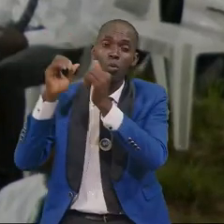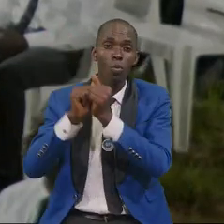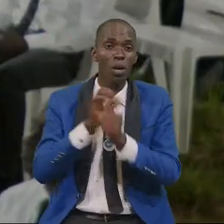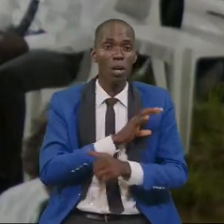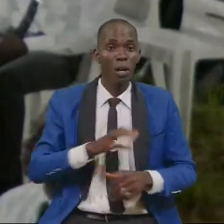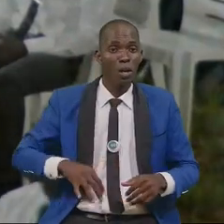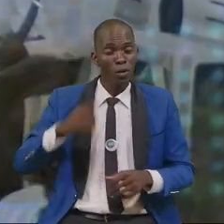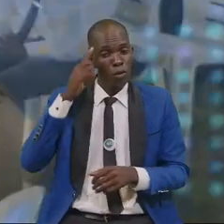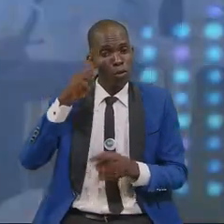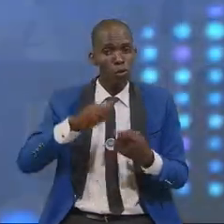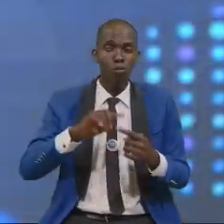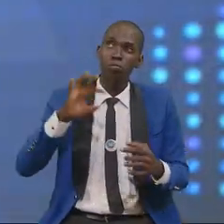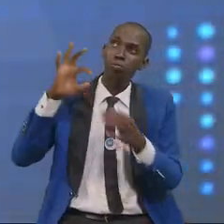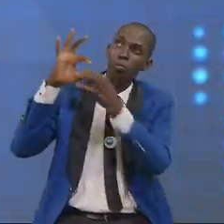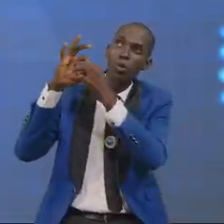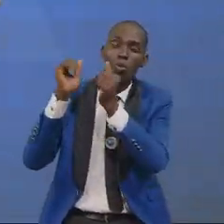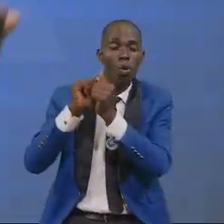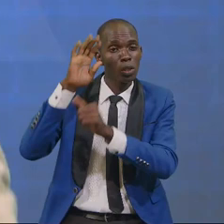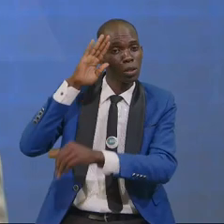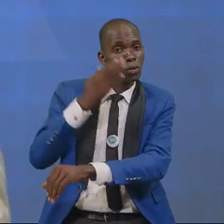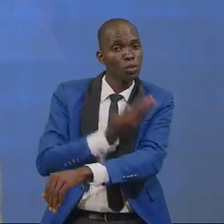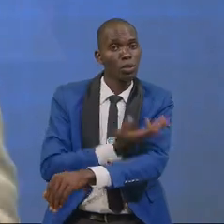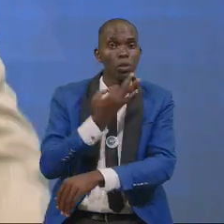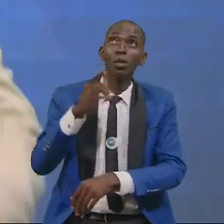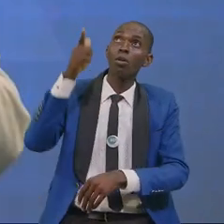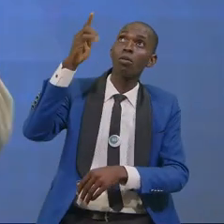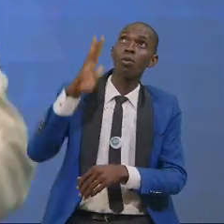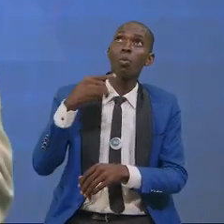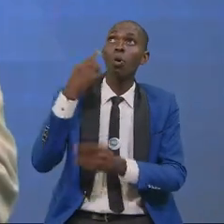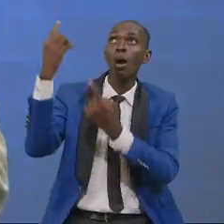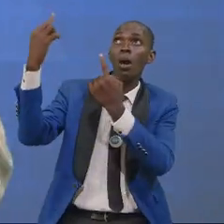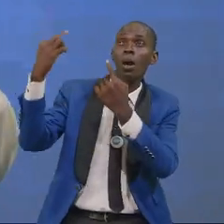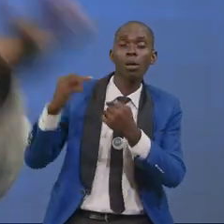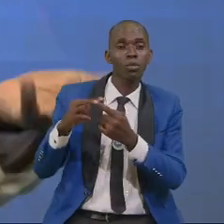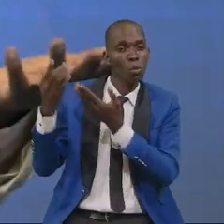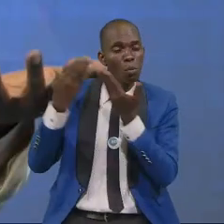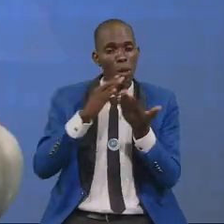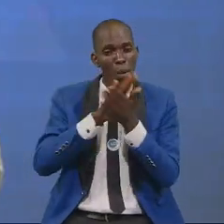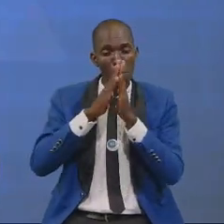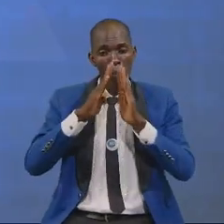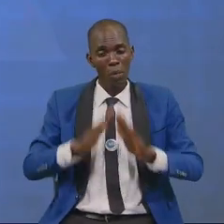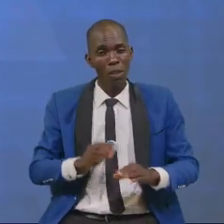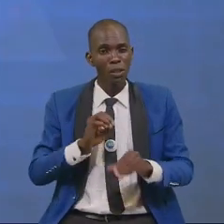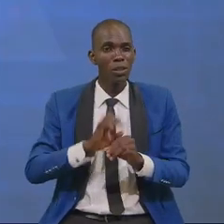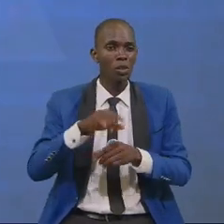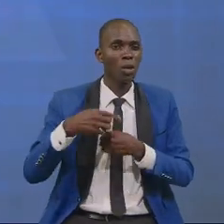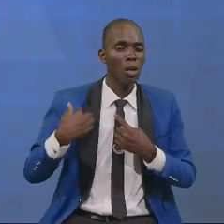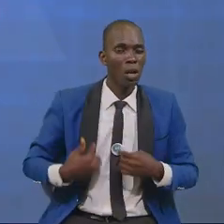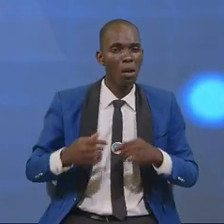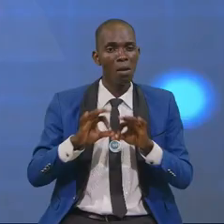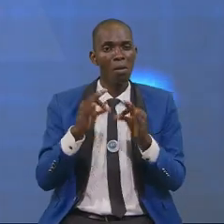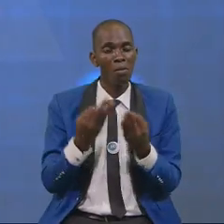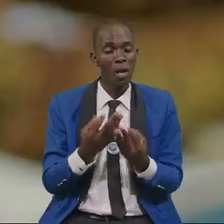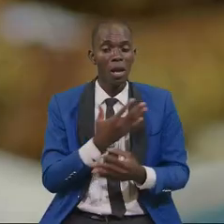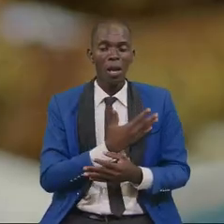with the Son of God, who comes to bring peace in your heart. in your family and peace in